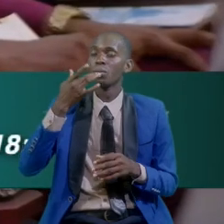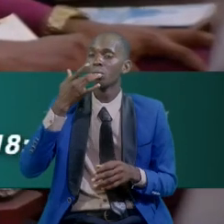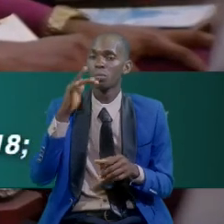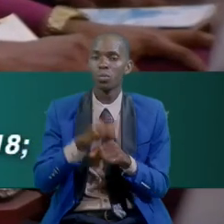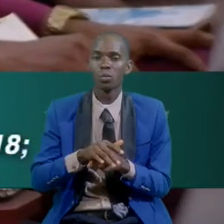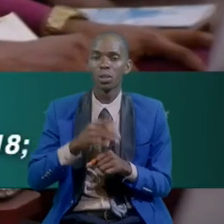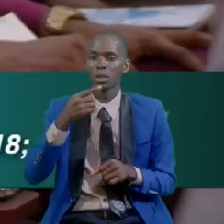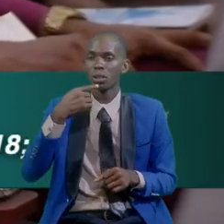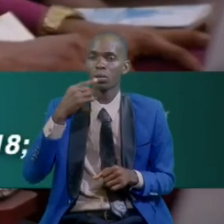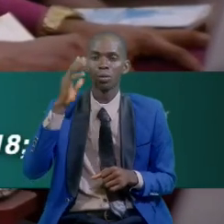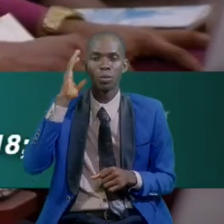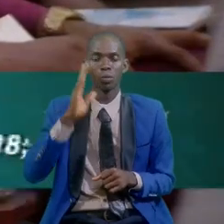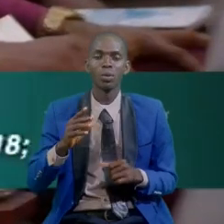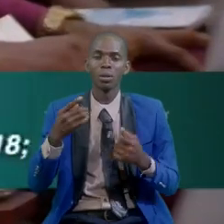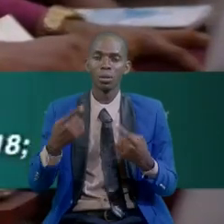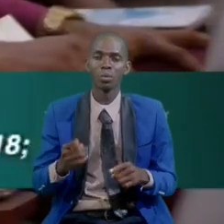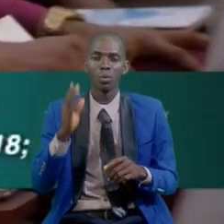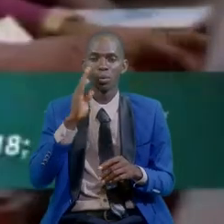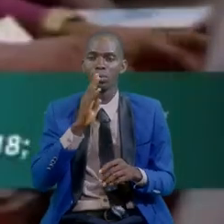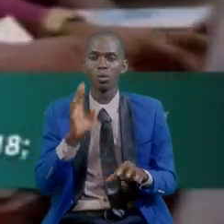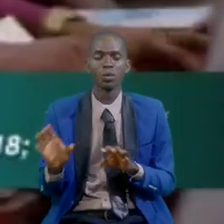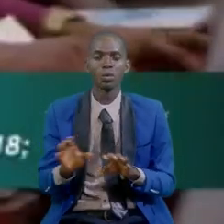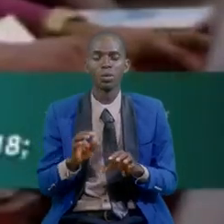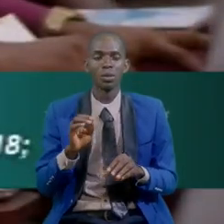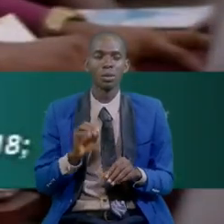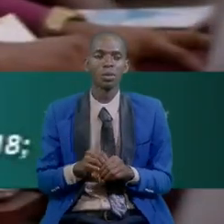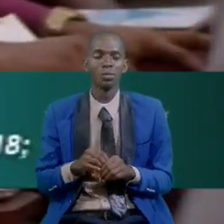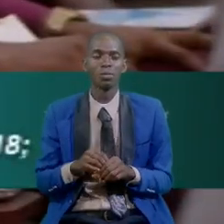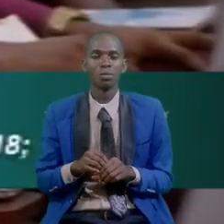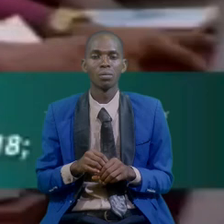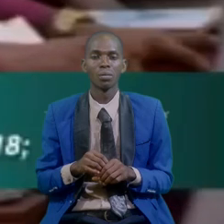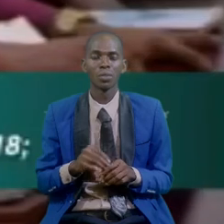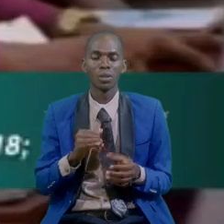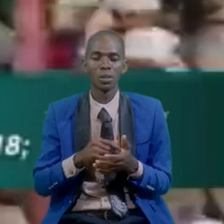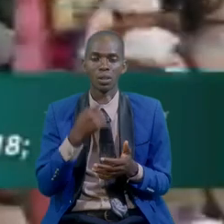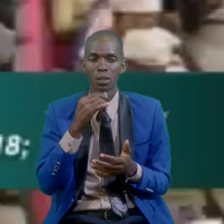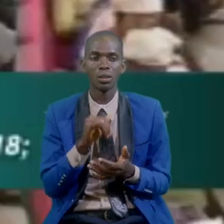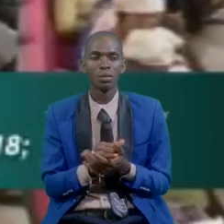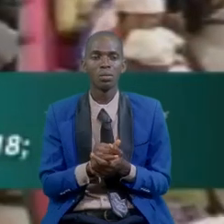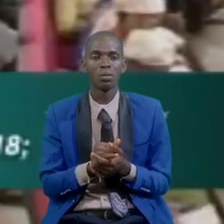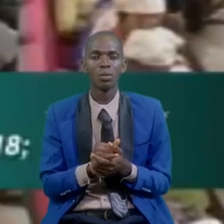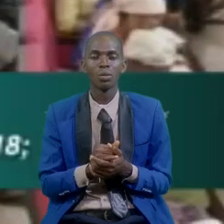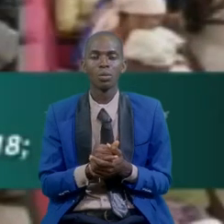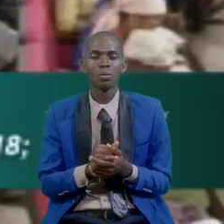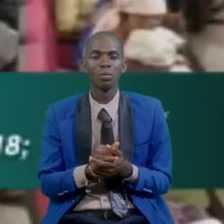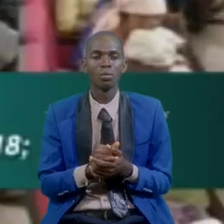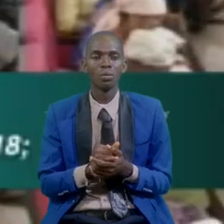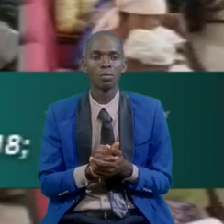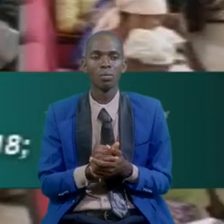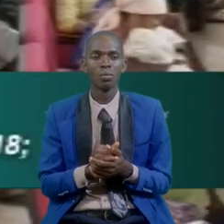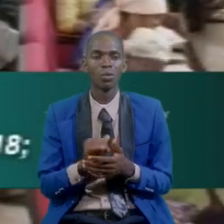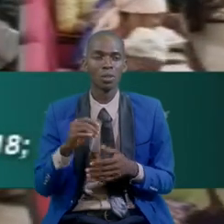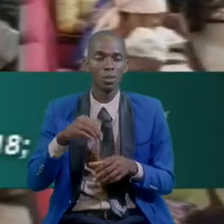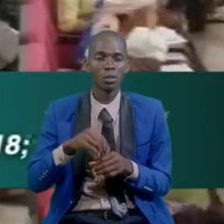at Hebrews chapter 6 and verse 17. It says, wherein God willing more abundantly